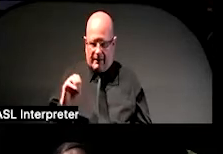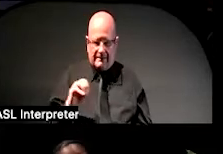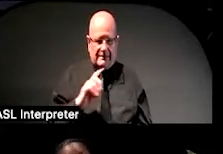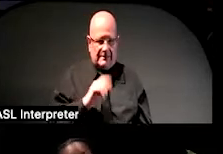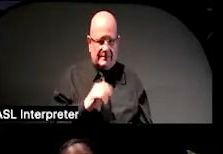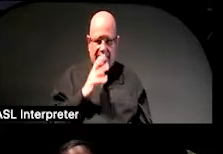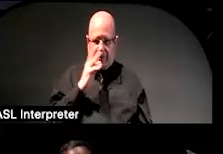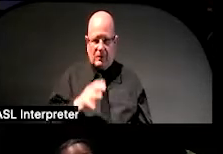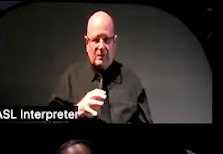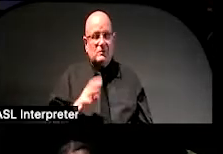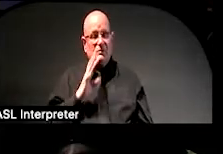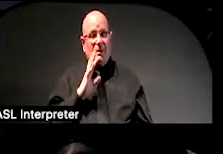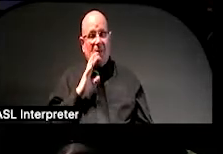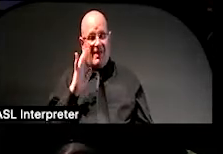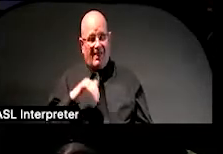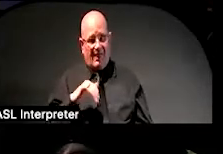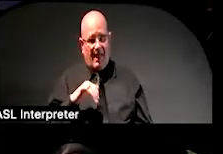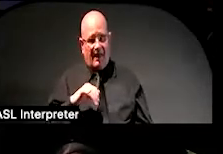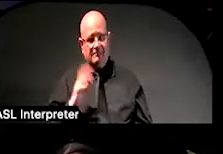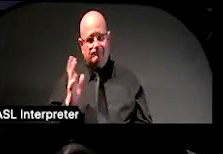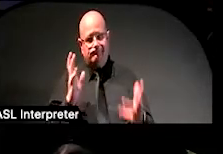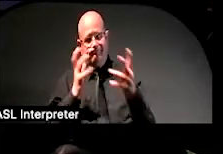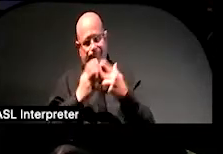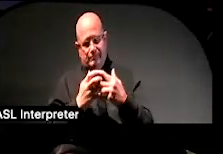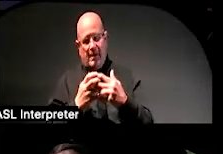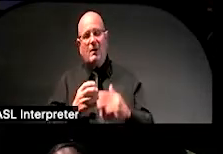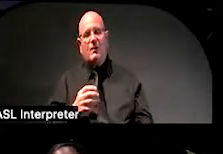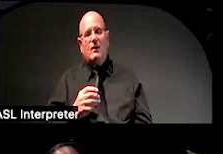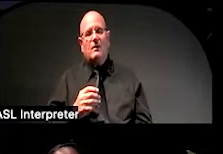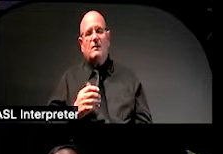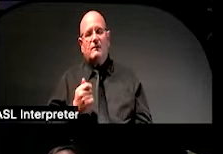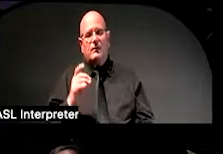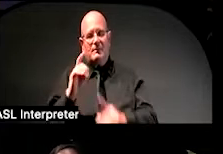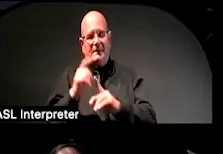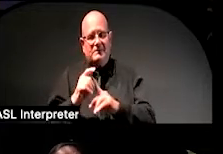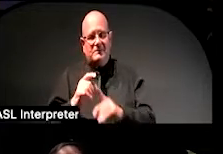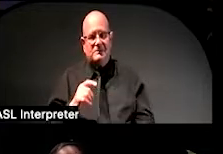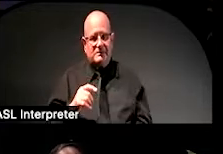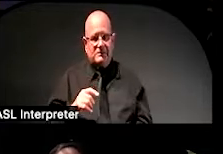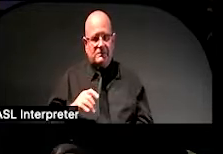And while you're going to talk about this intersectionality, I do want you to take a few moments to set